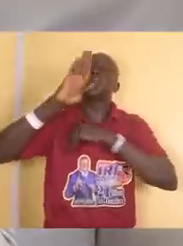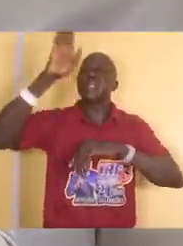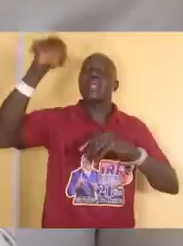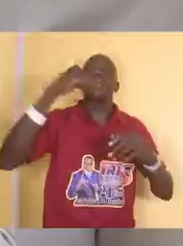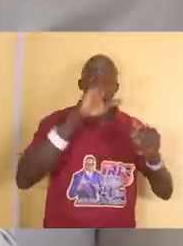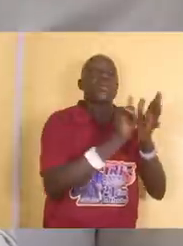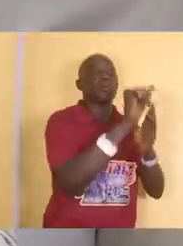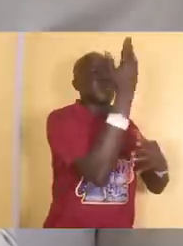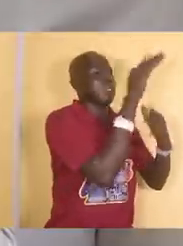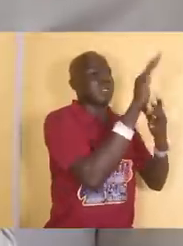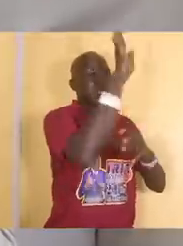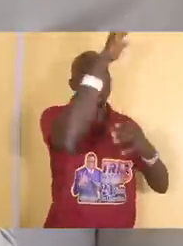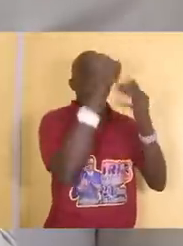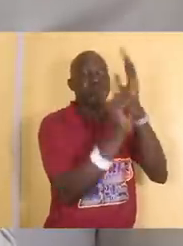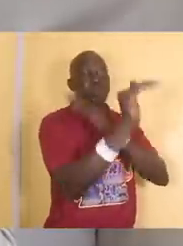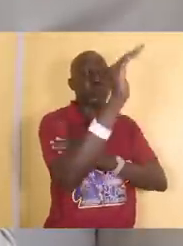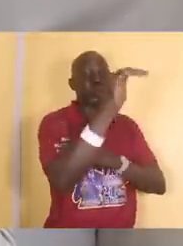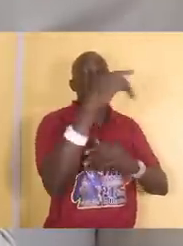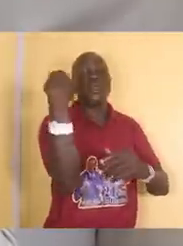You must not be there and not see the end of God.